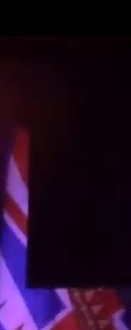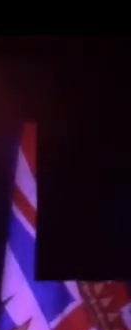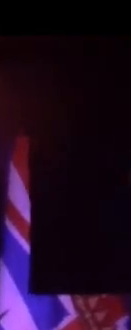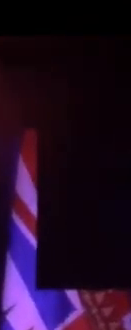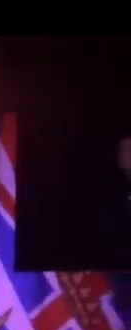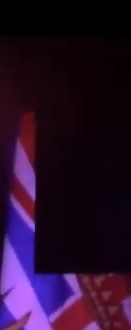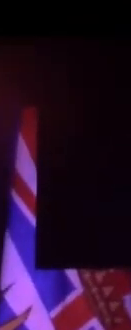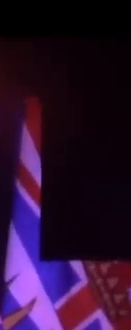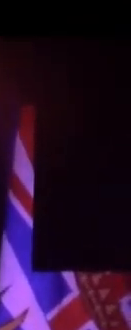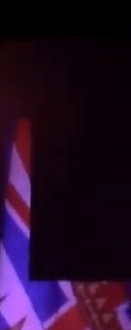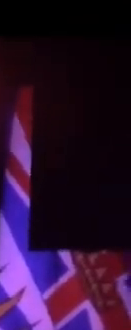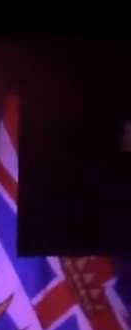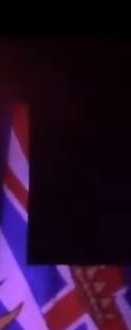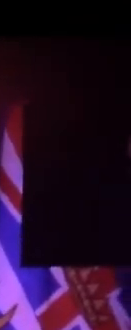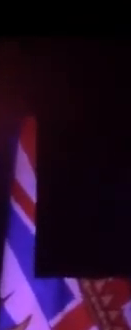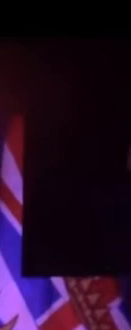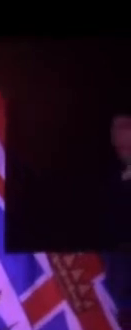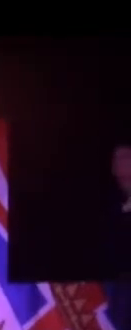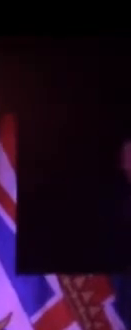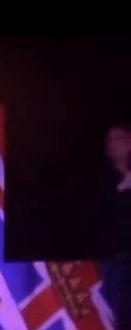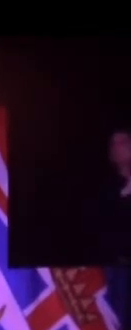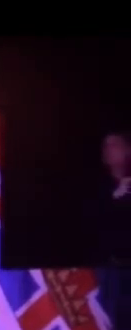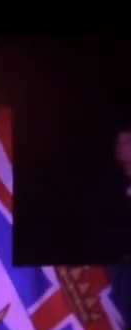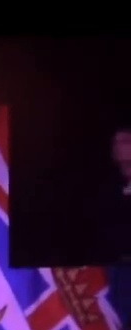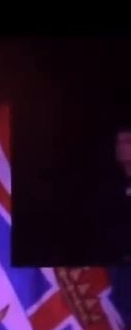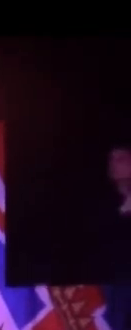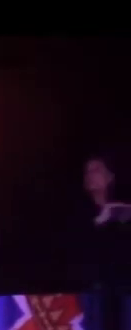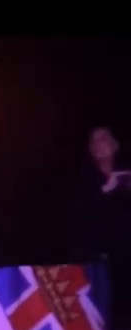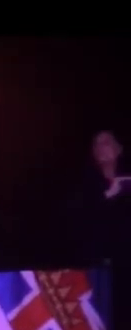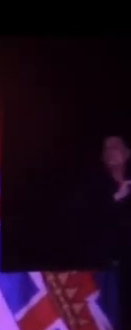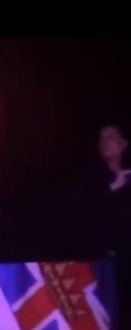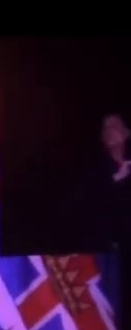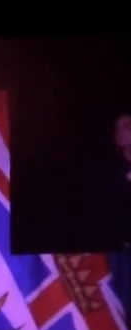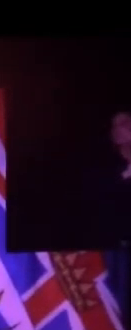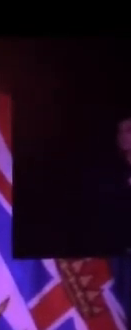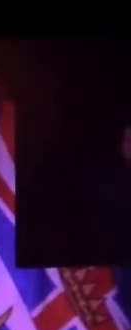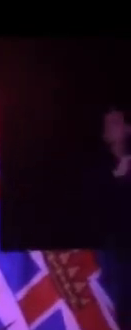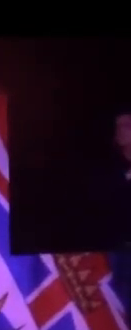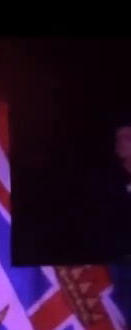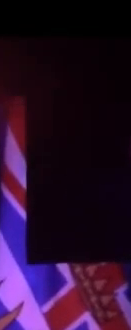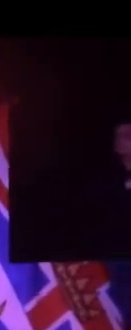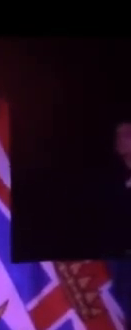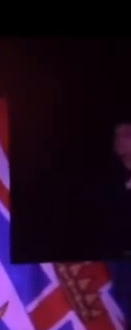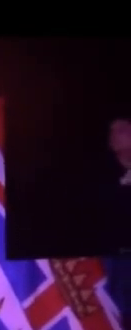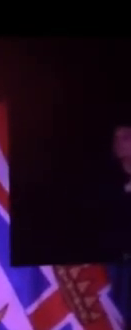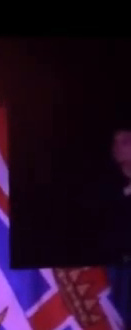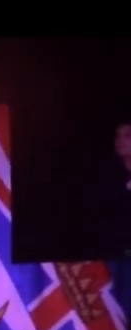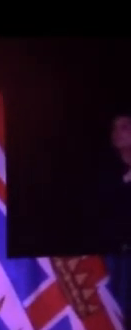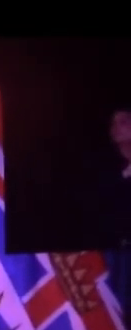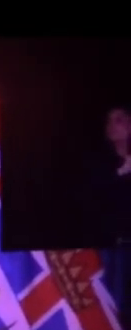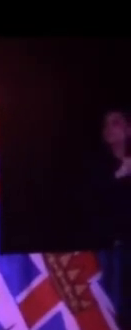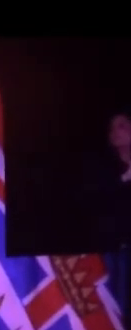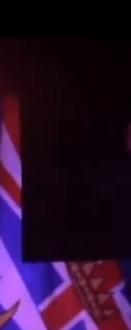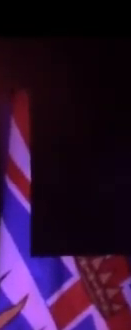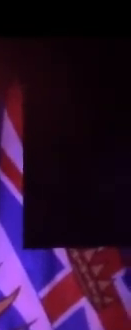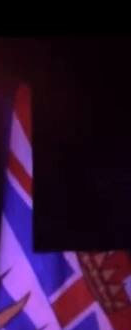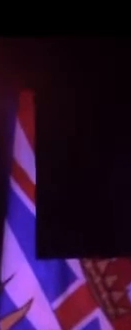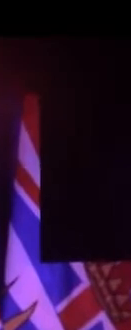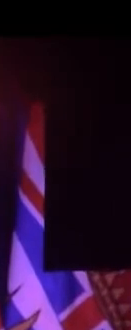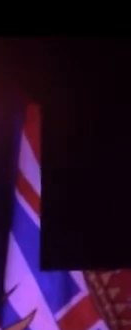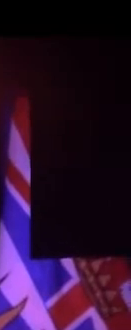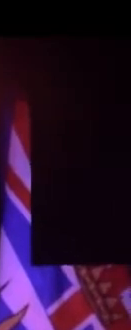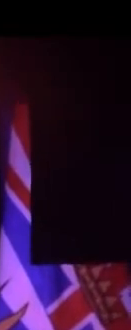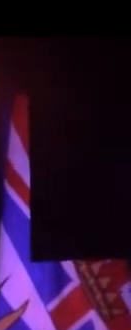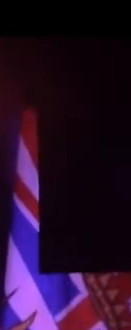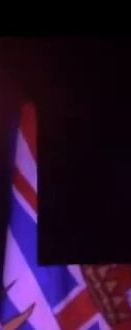really happened to those dead bodies that were more than likely fucking pillaged and used as receptacles for